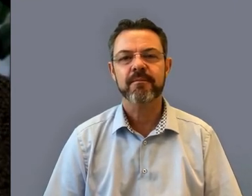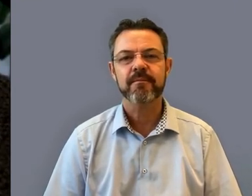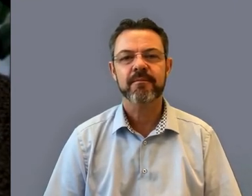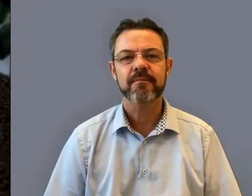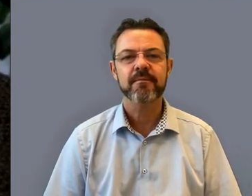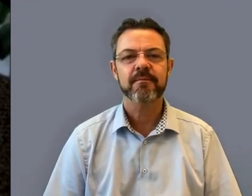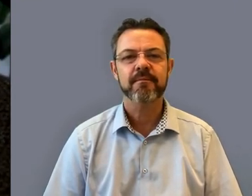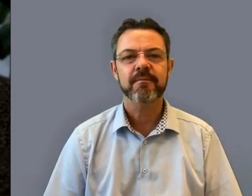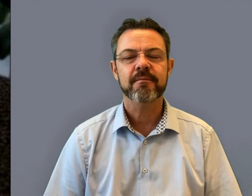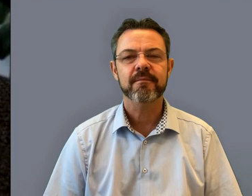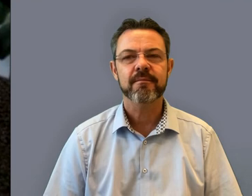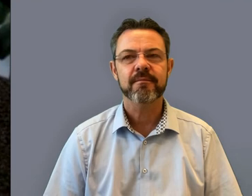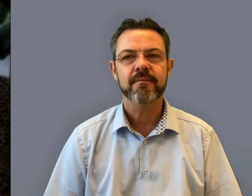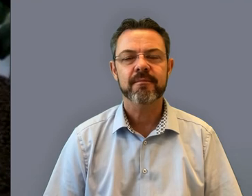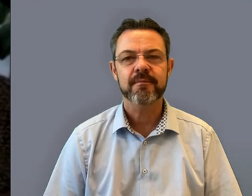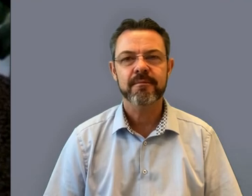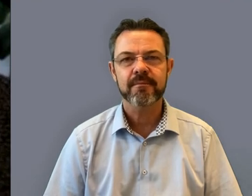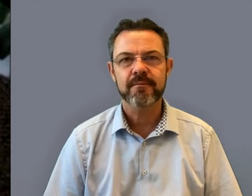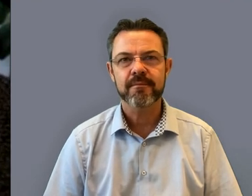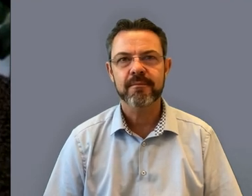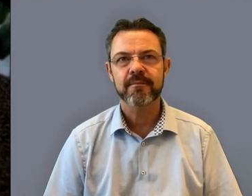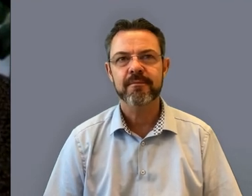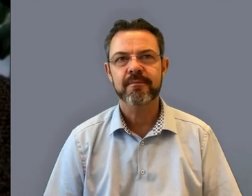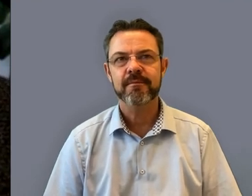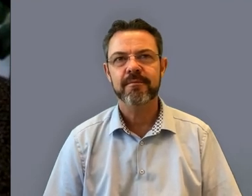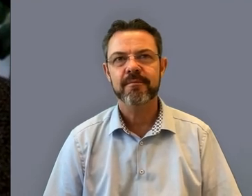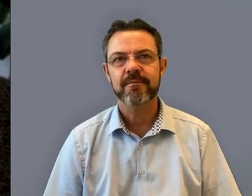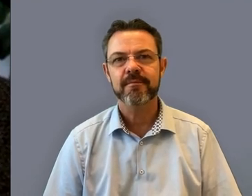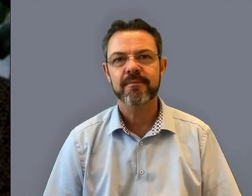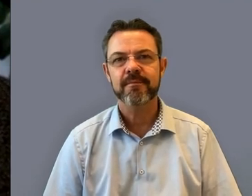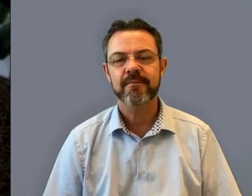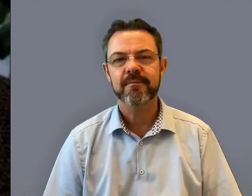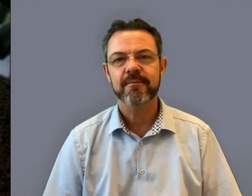And how do you set up a system like that?